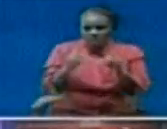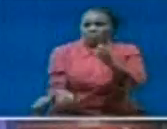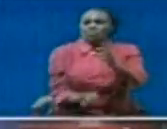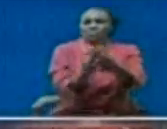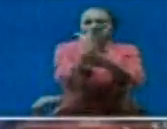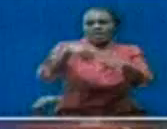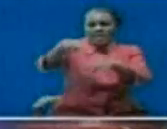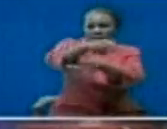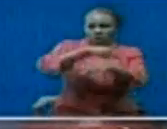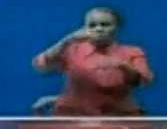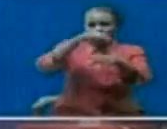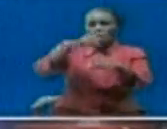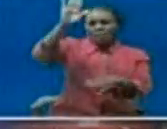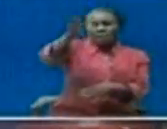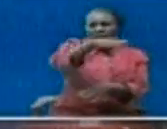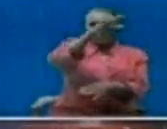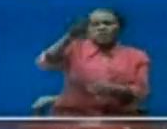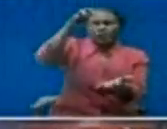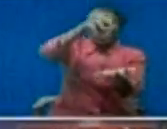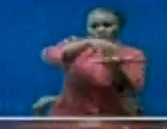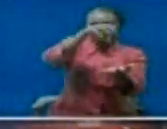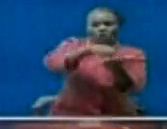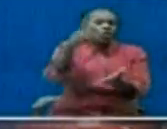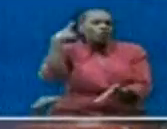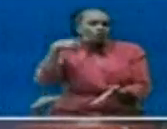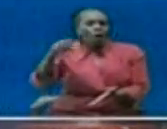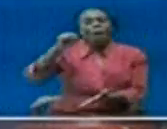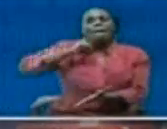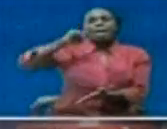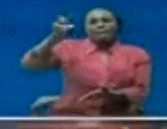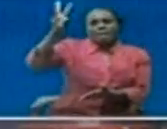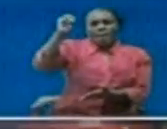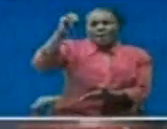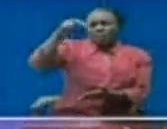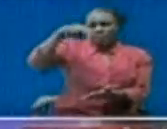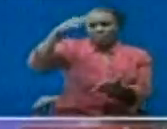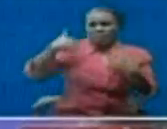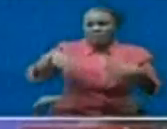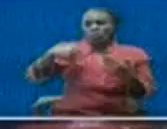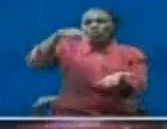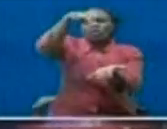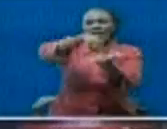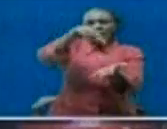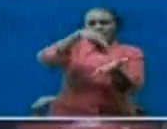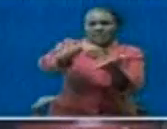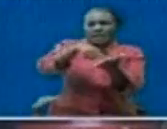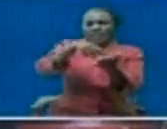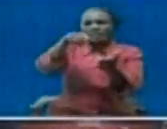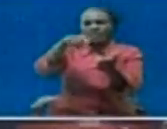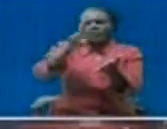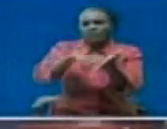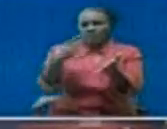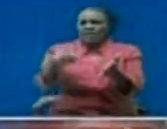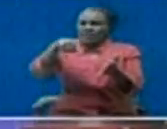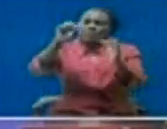create national parliamentary positions for parliament for presidential candidates who achieve a certain threshold